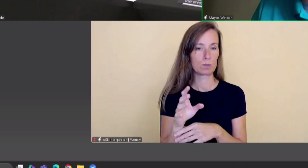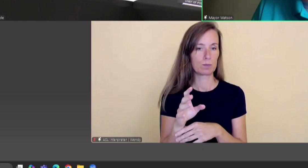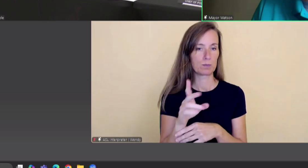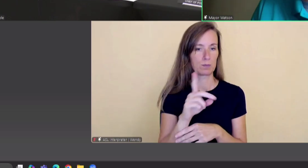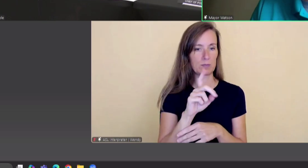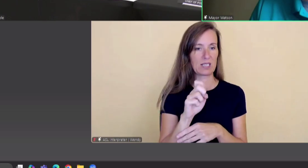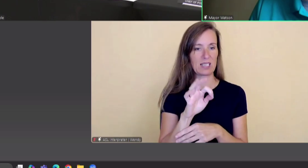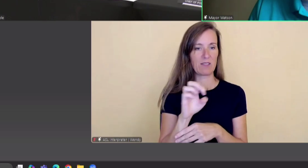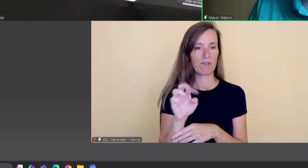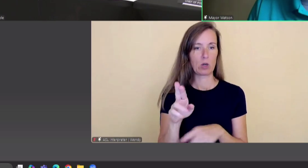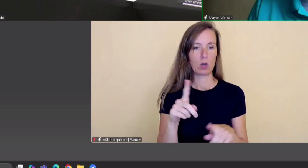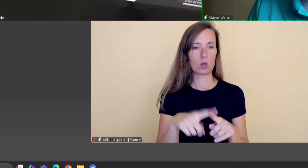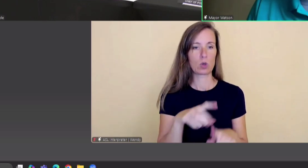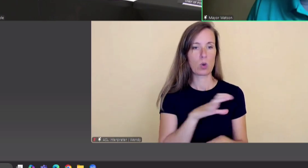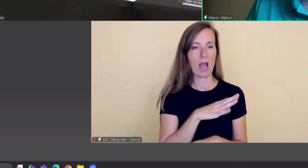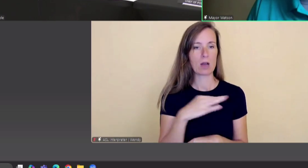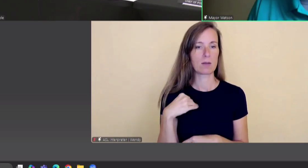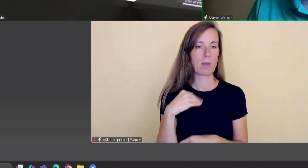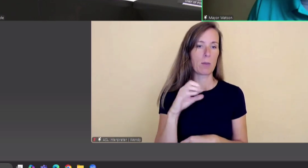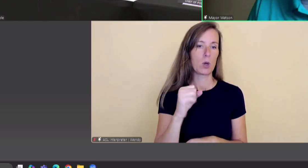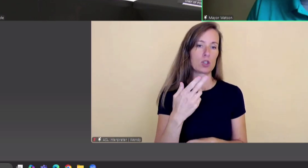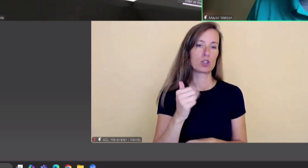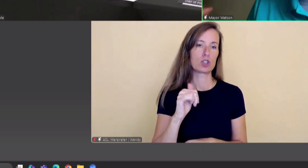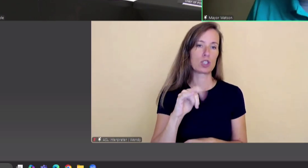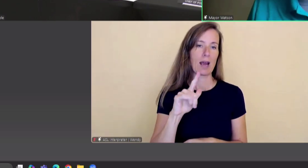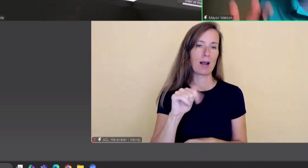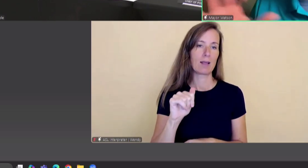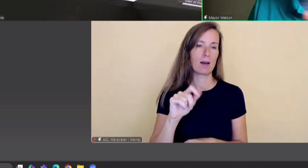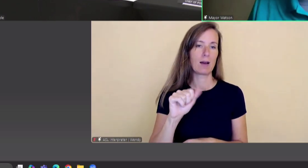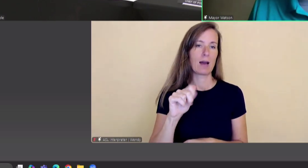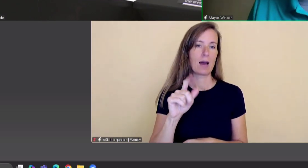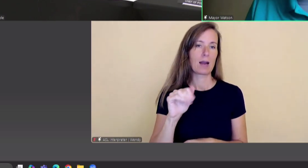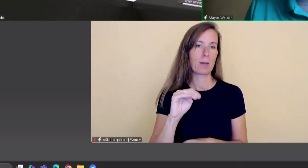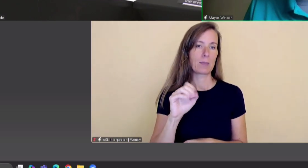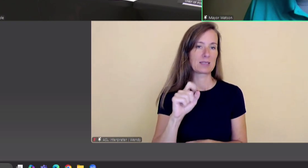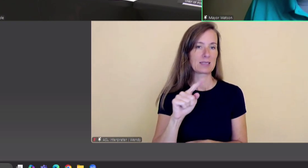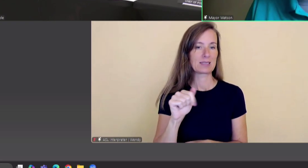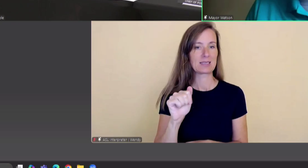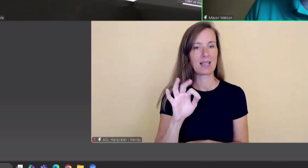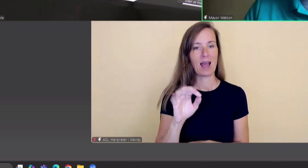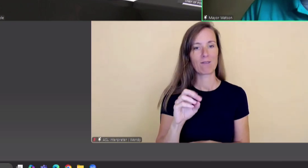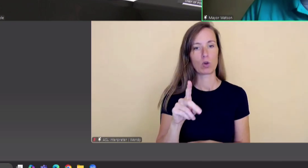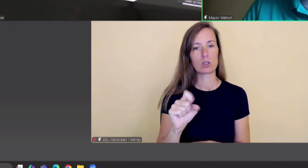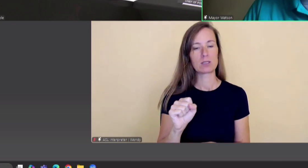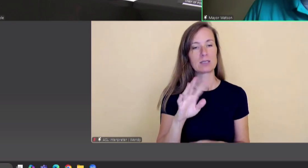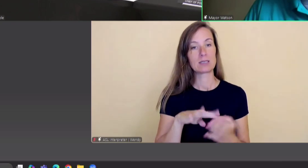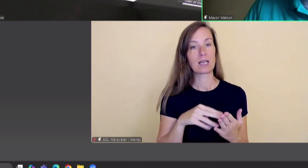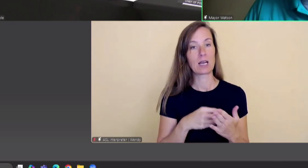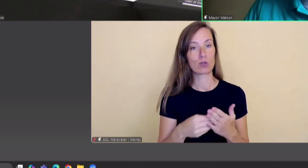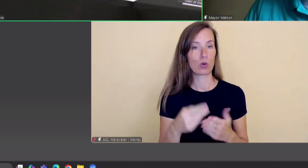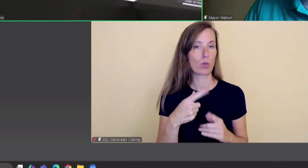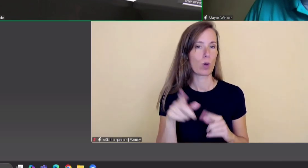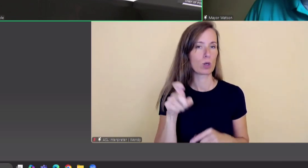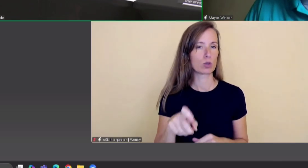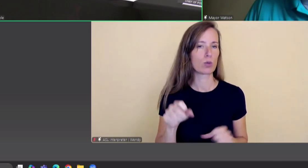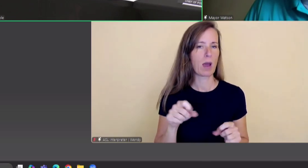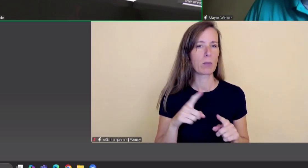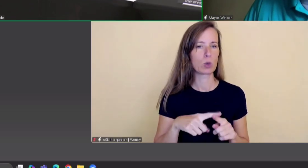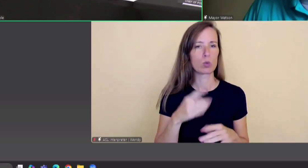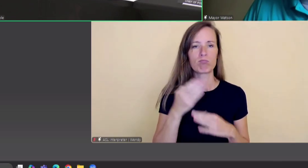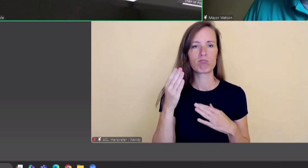Adams Stafford's schedule, but we should be able to get all this done, in our 3-hour window. Yes, sir.